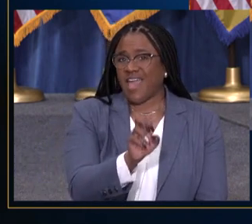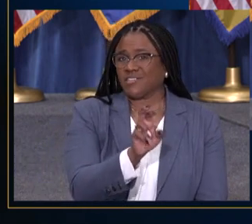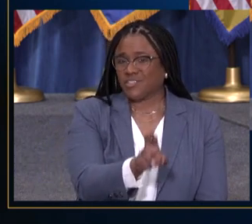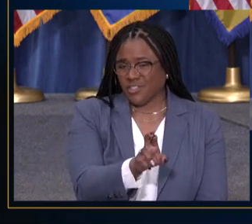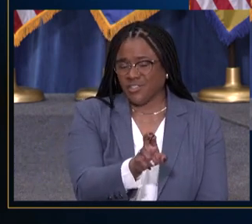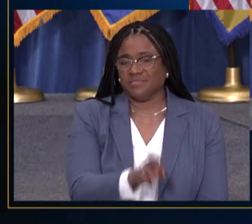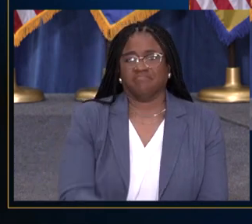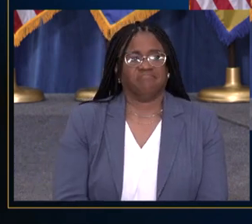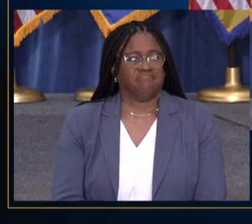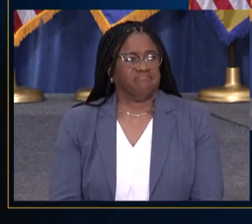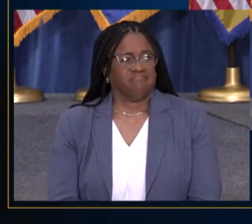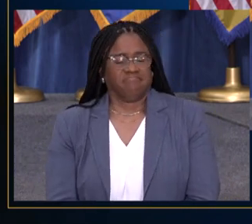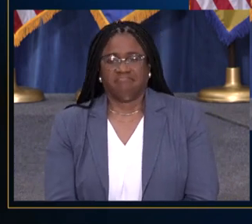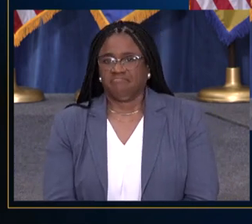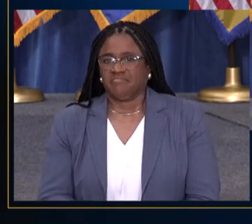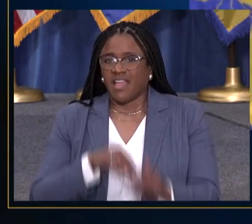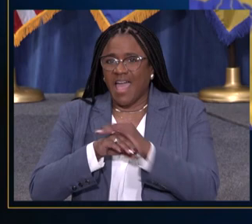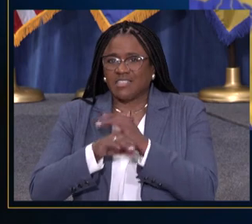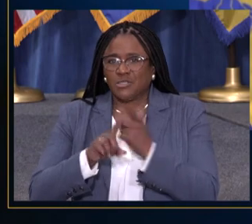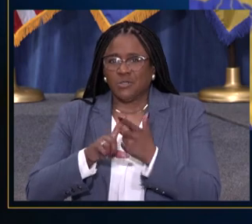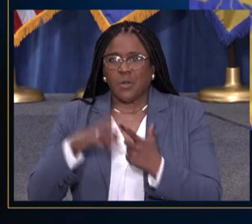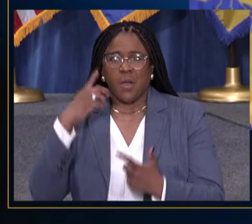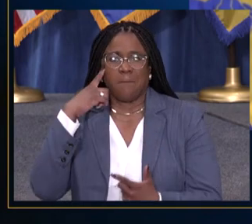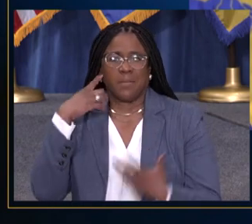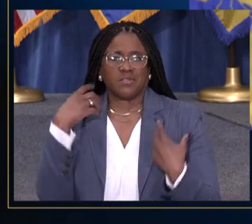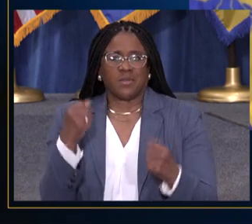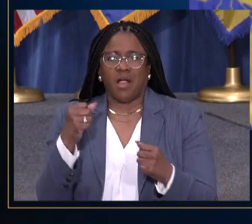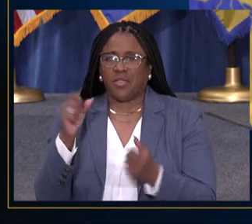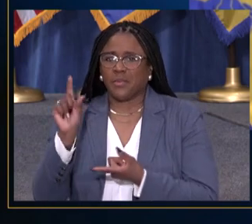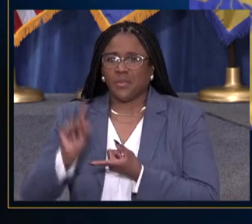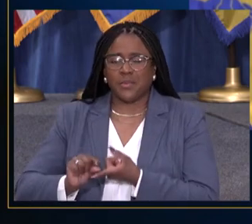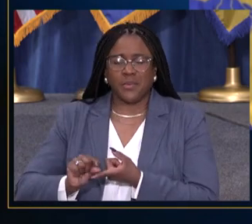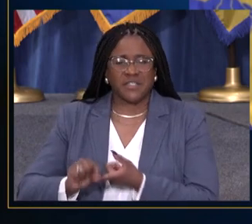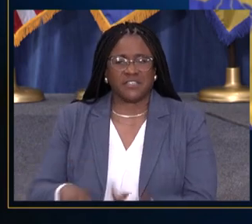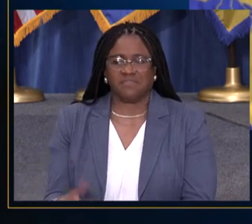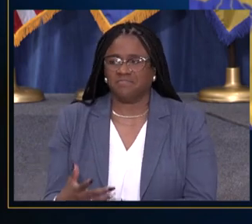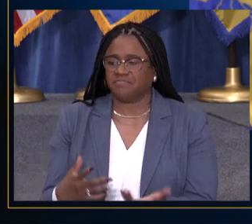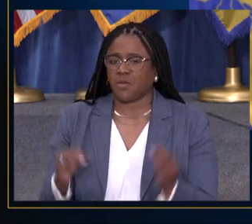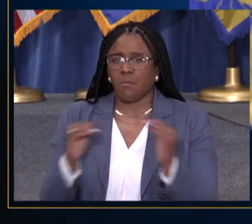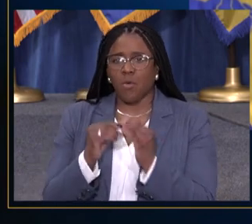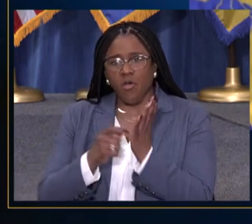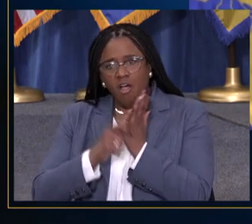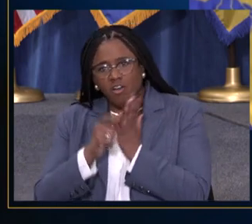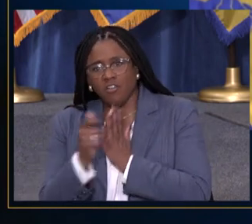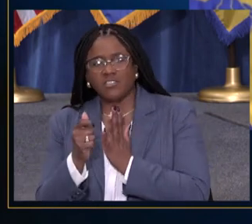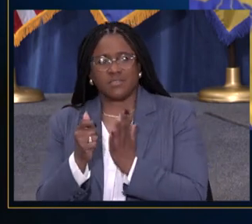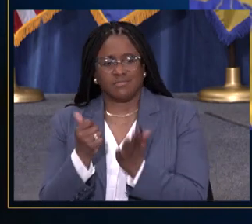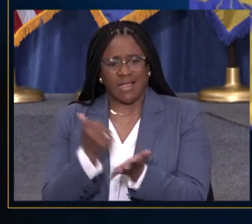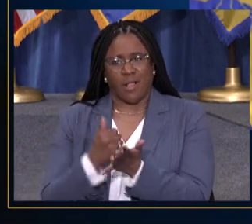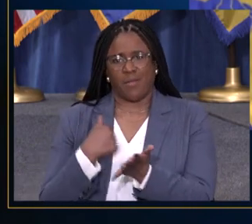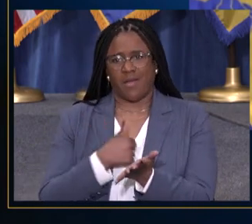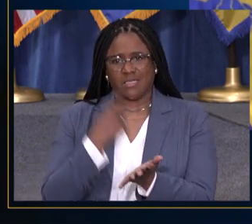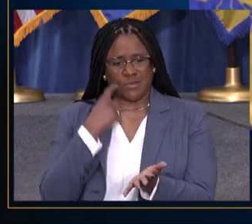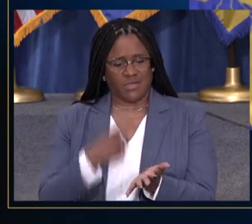and access to mental health care. And further, articles are constantly emphasizing the fact that there's a pervasive issue